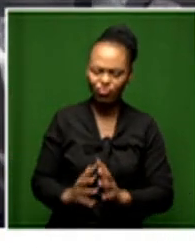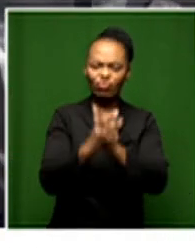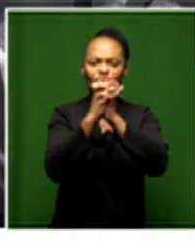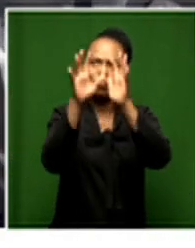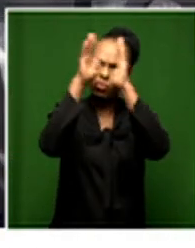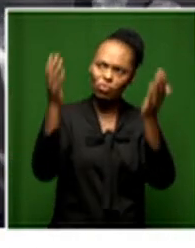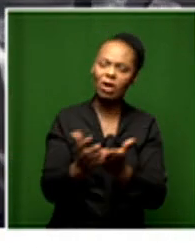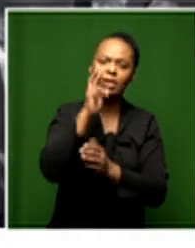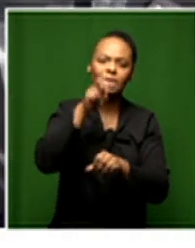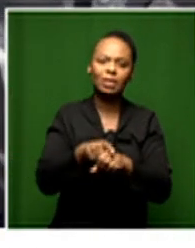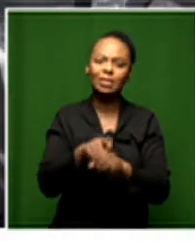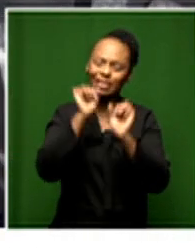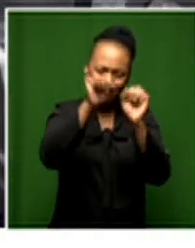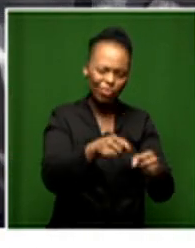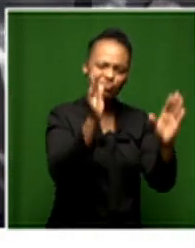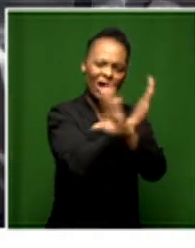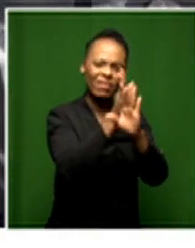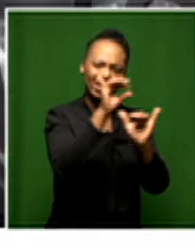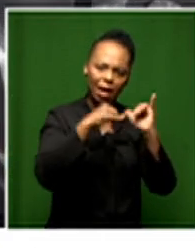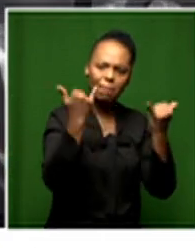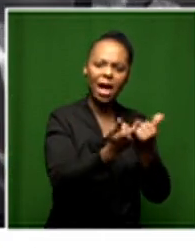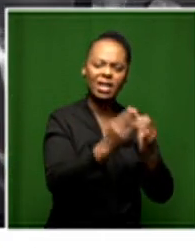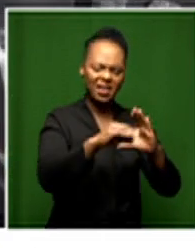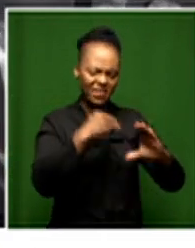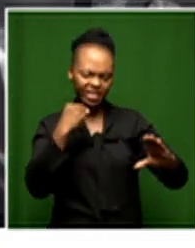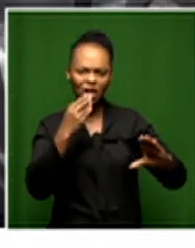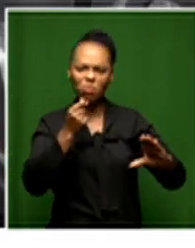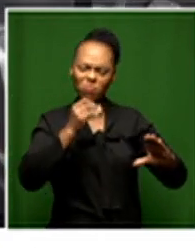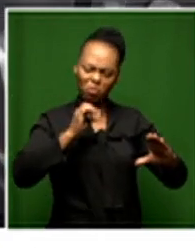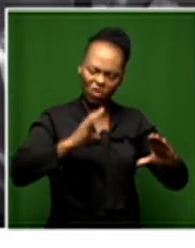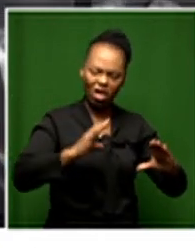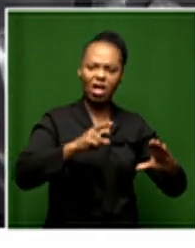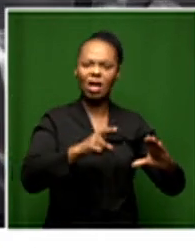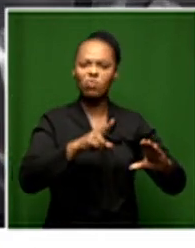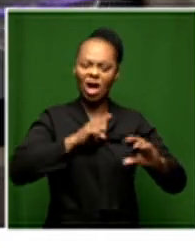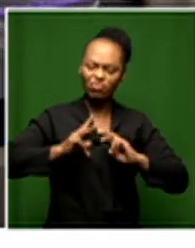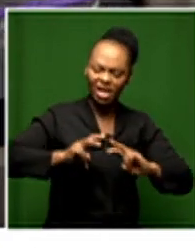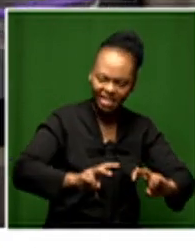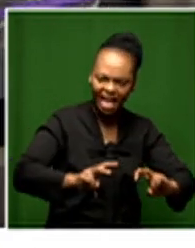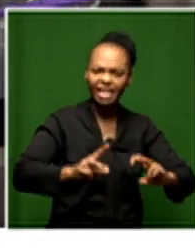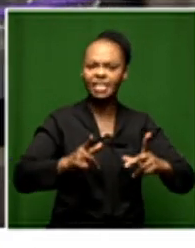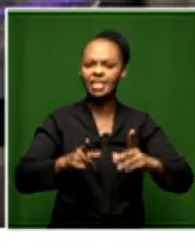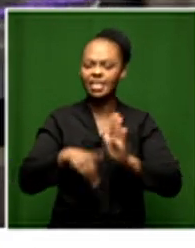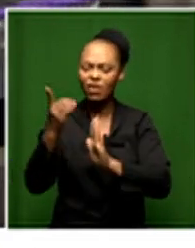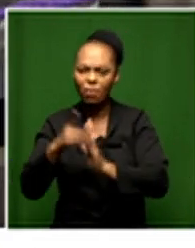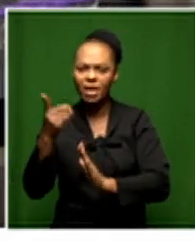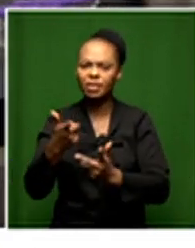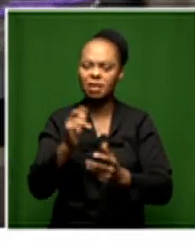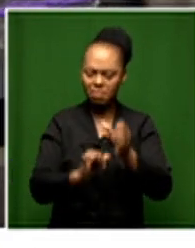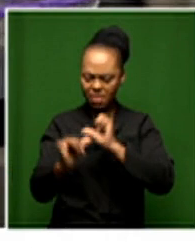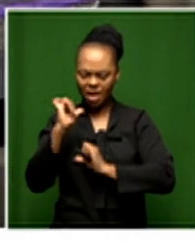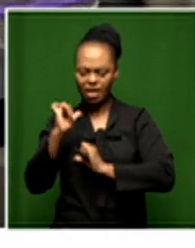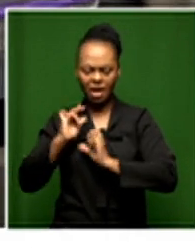that private companies invested a lot of money in terms of research and development. They want their return on investment.